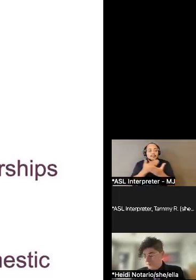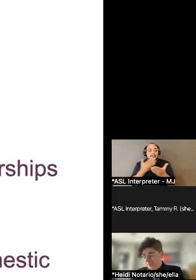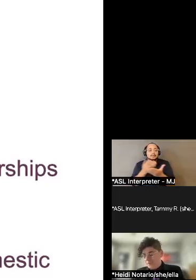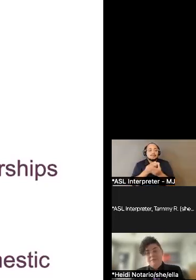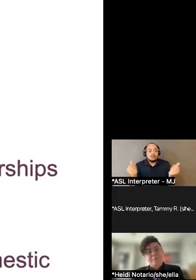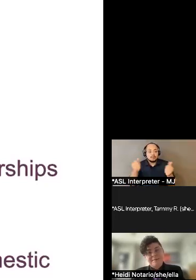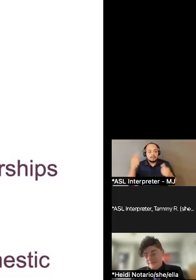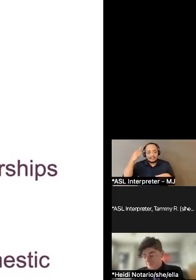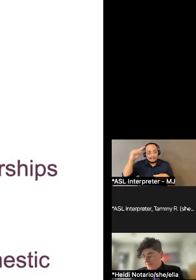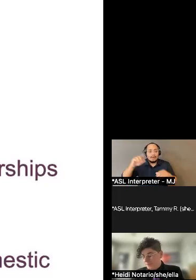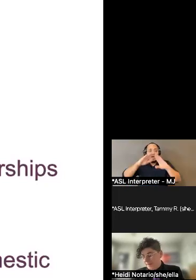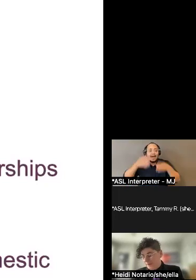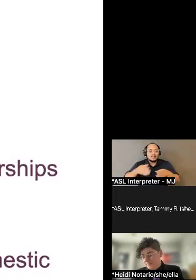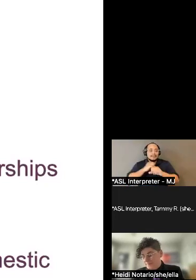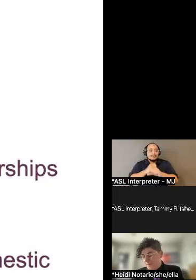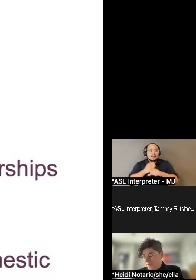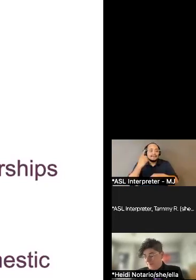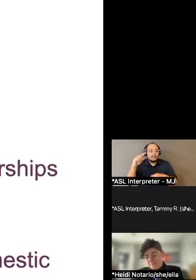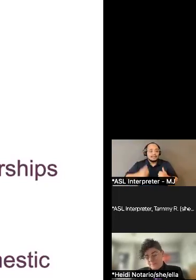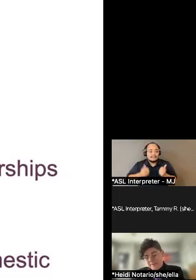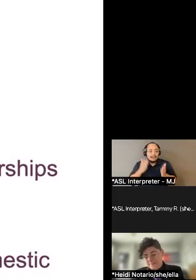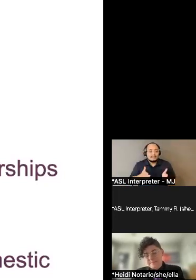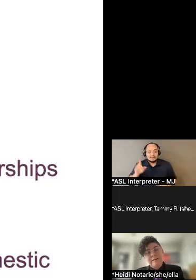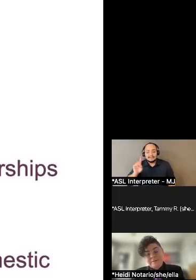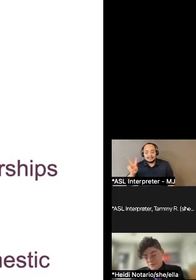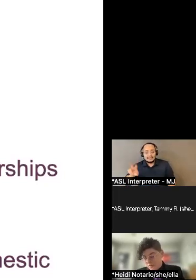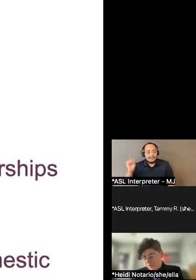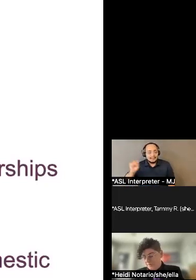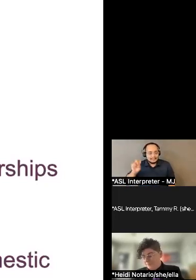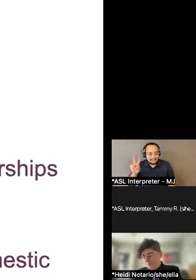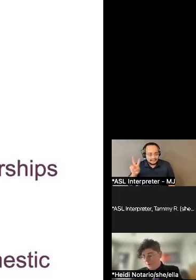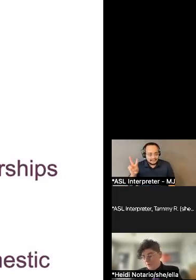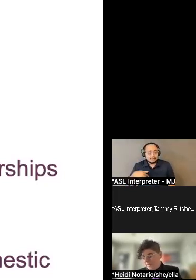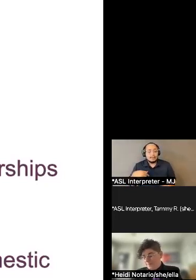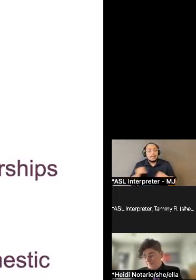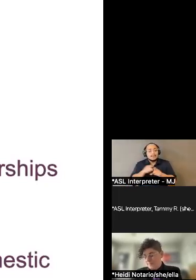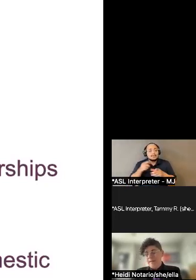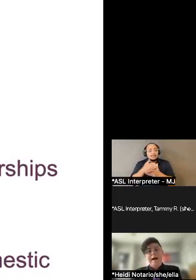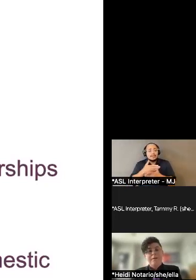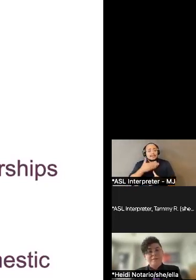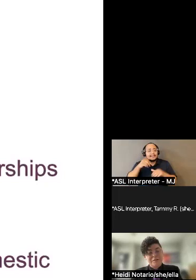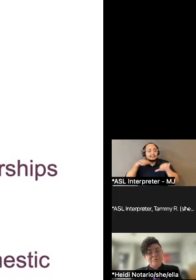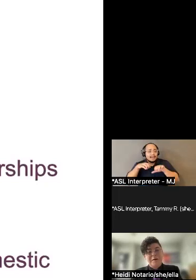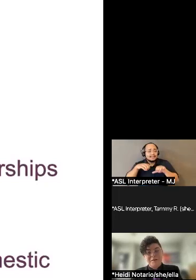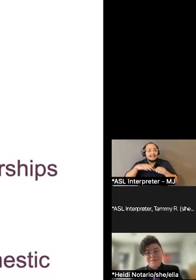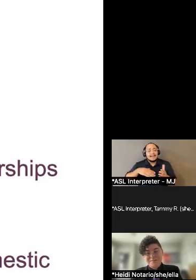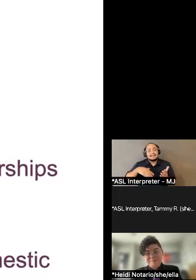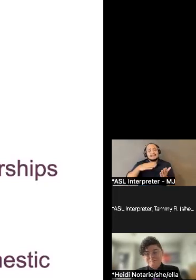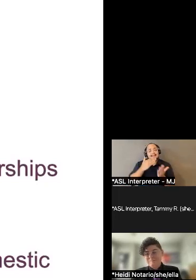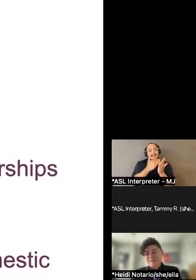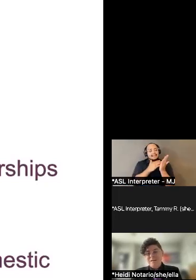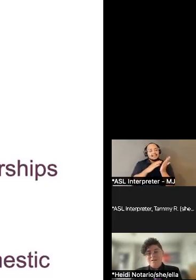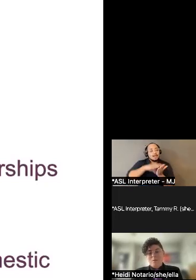for survivors of domestic and sexual violence, best practices and lessons learned from communities and research